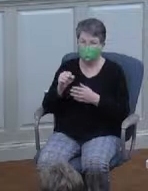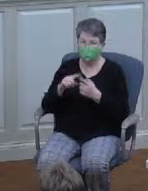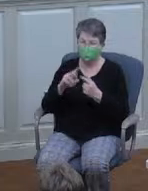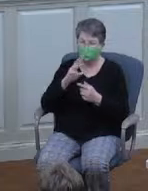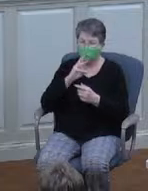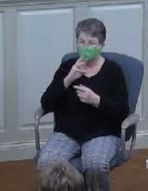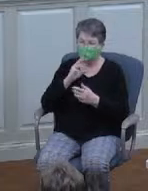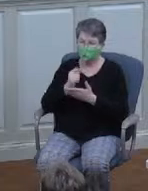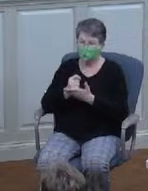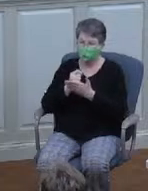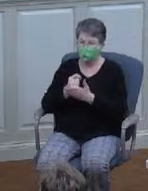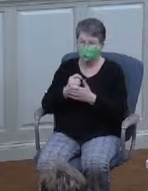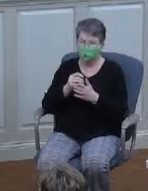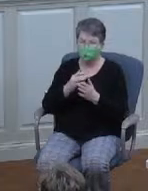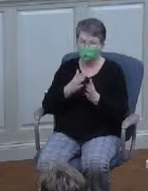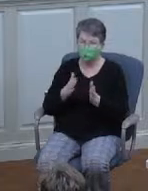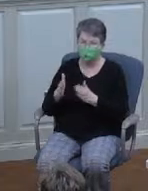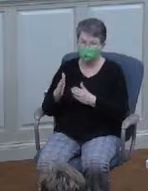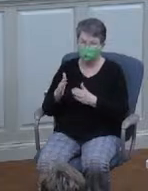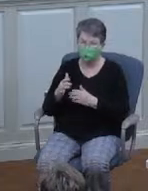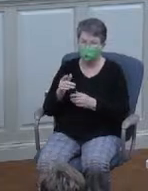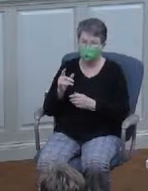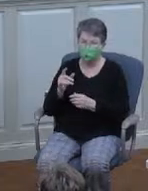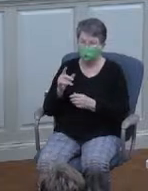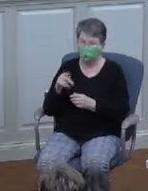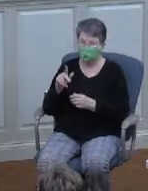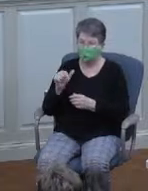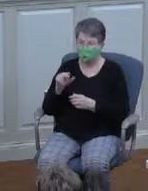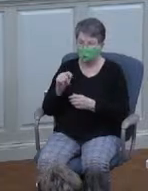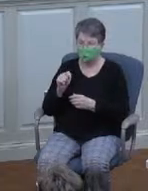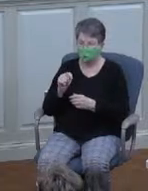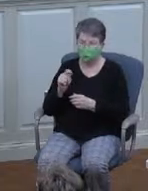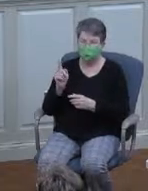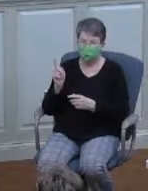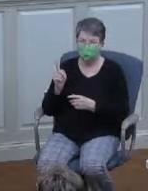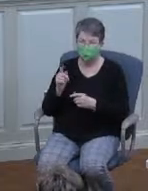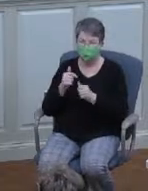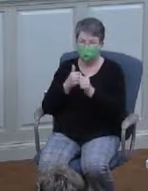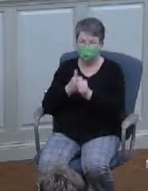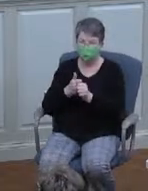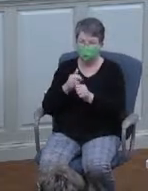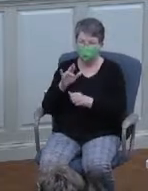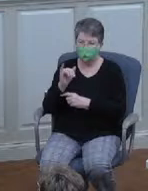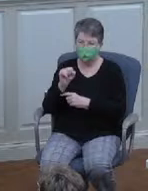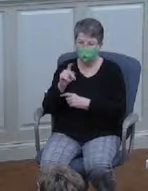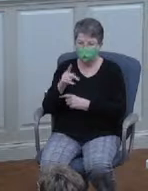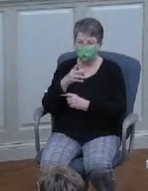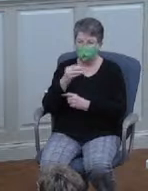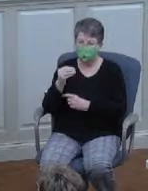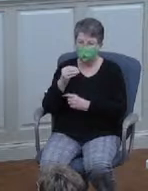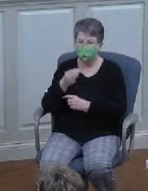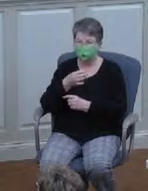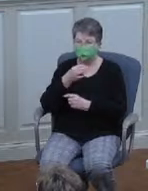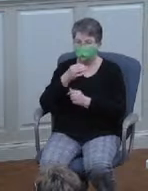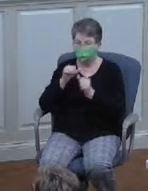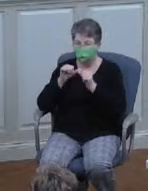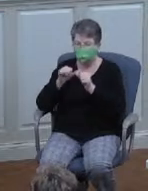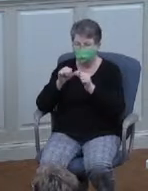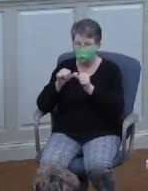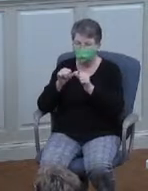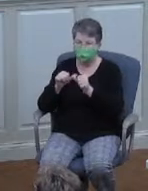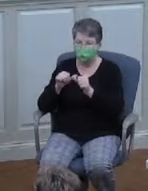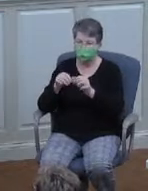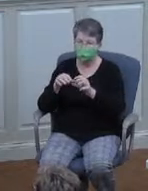plant. This is essentially based on some of the risk and resilience coordination efforts out